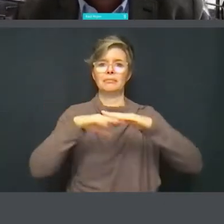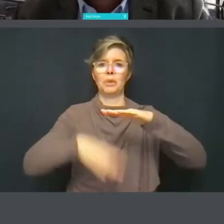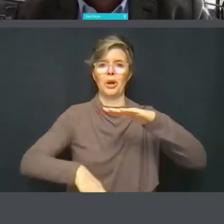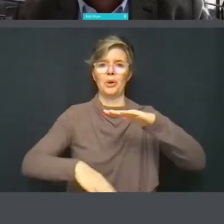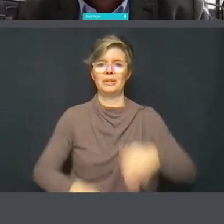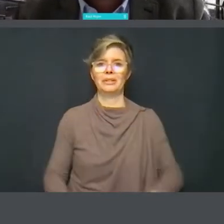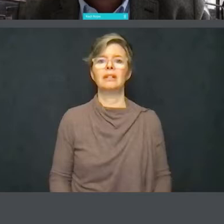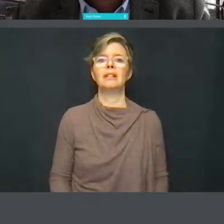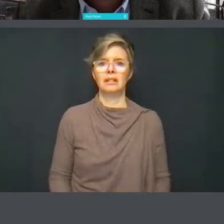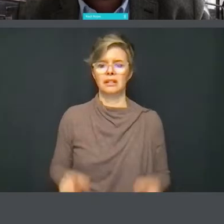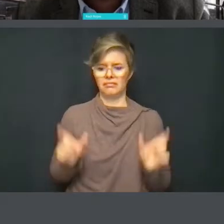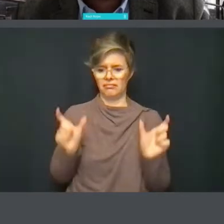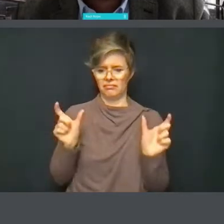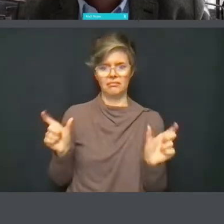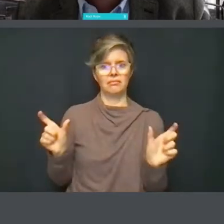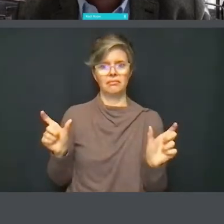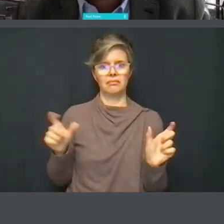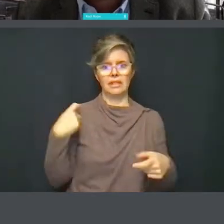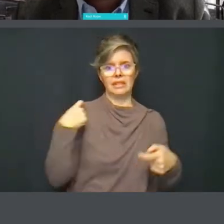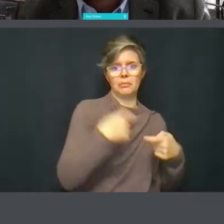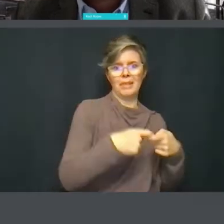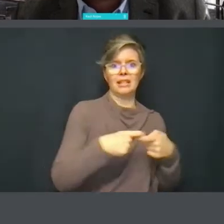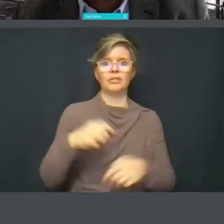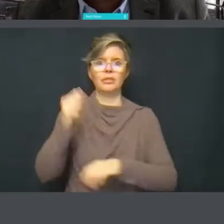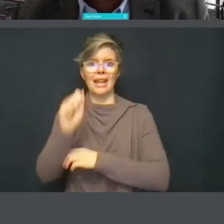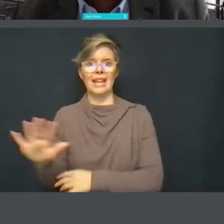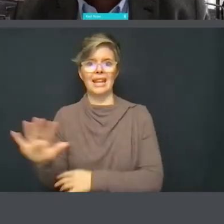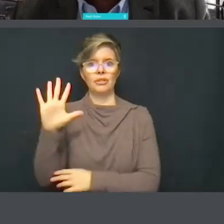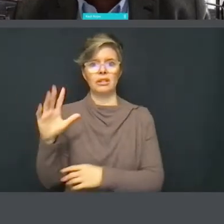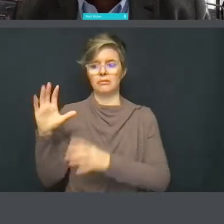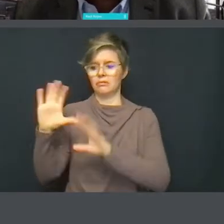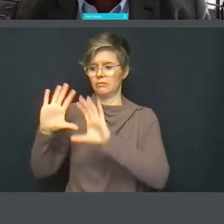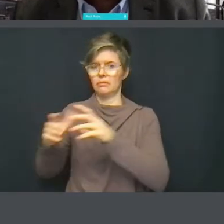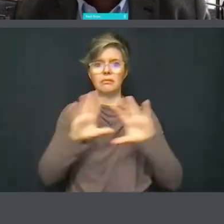two populations I feel we need to really keep our eye on.